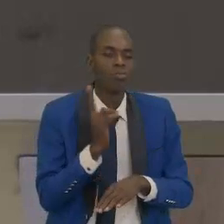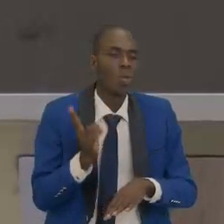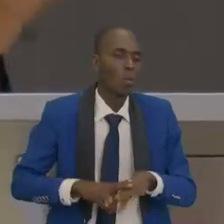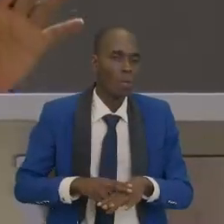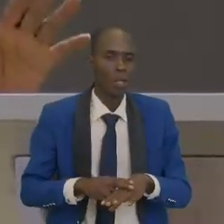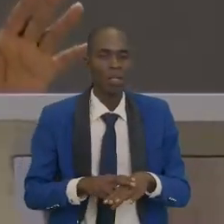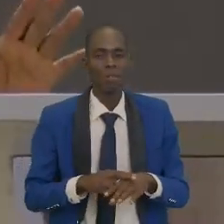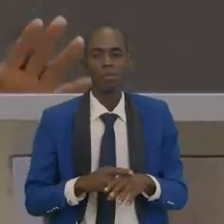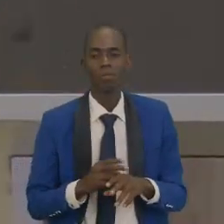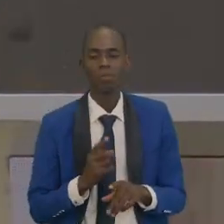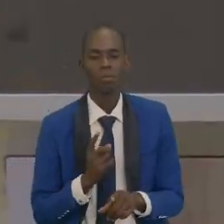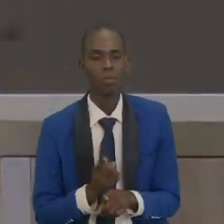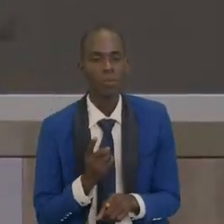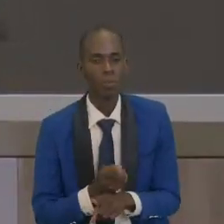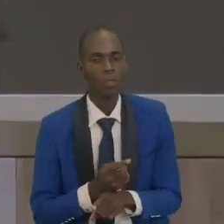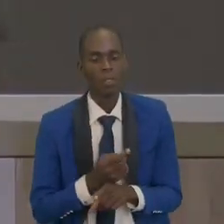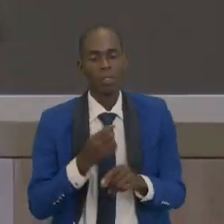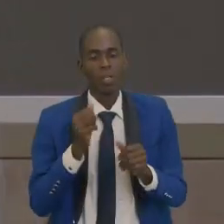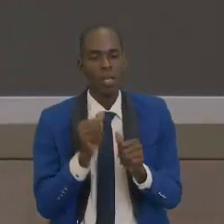everyday obedience